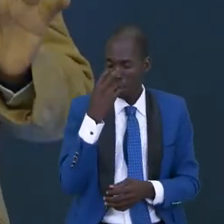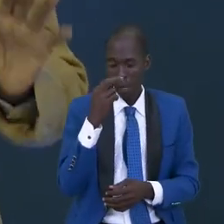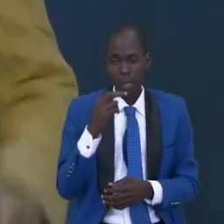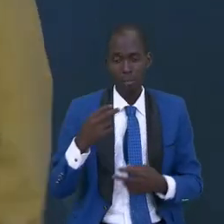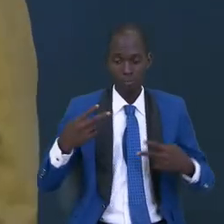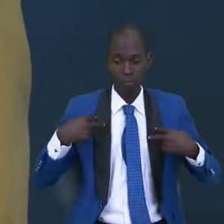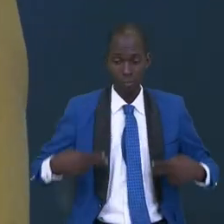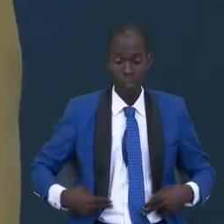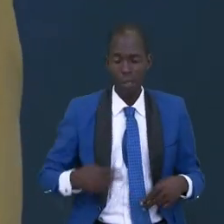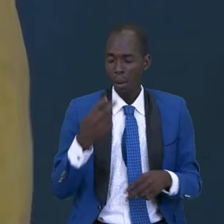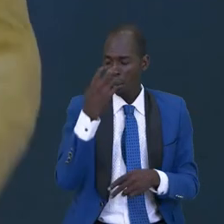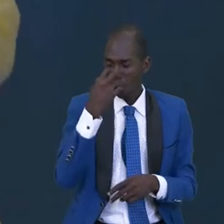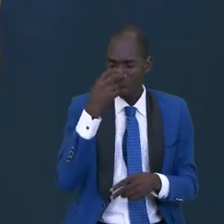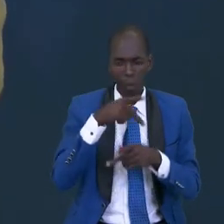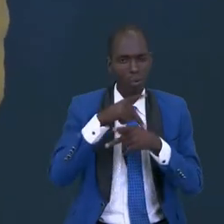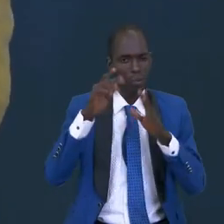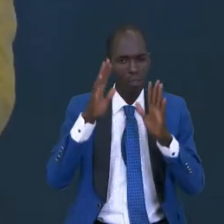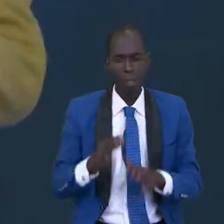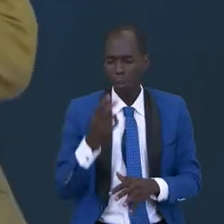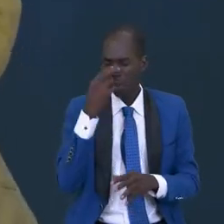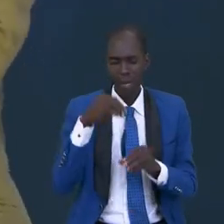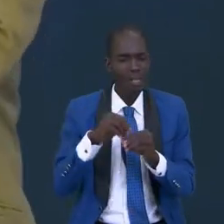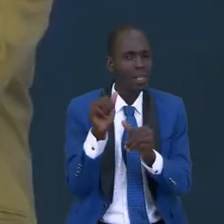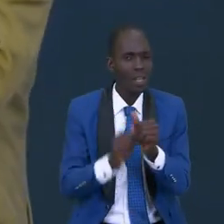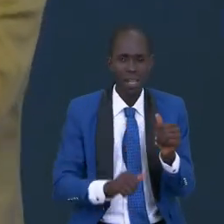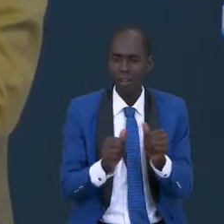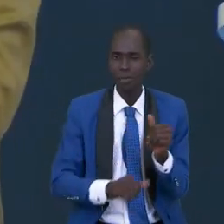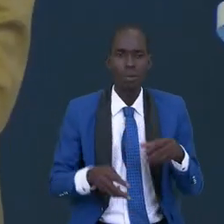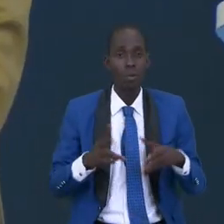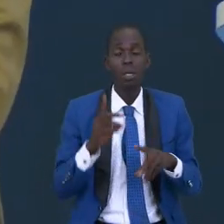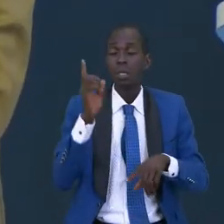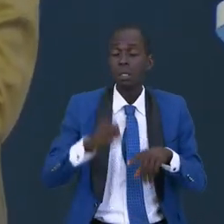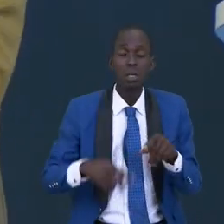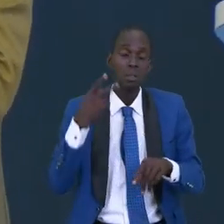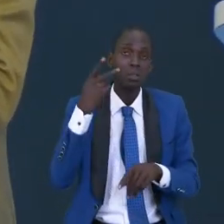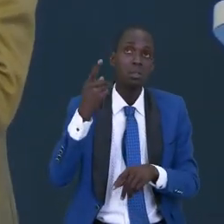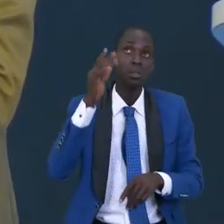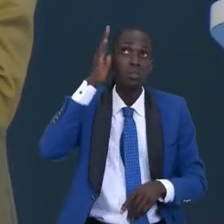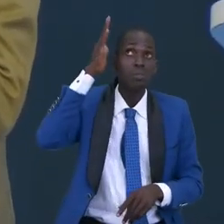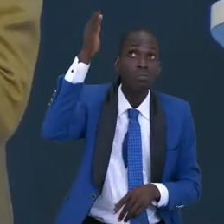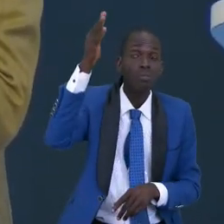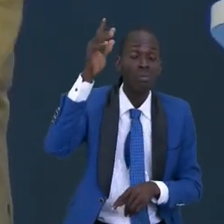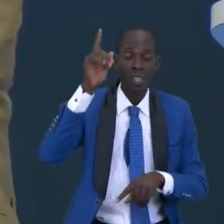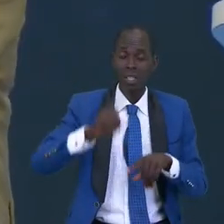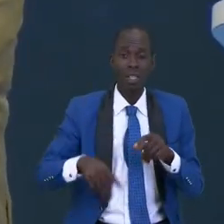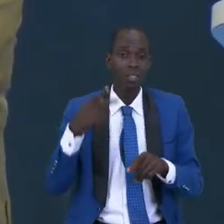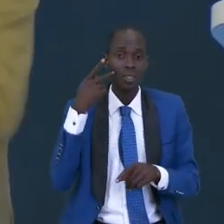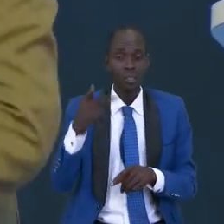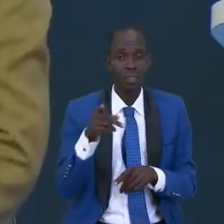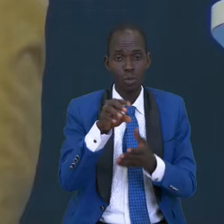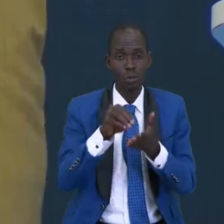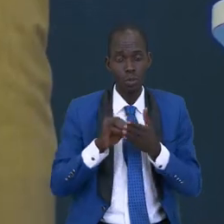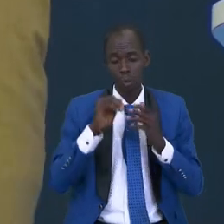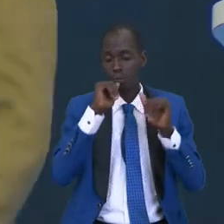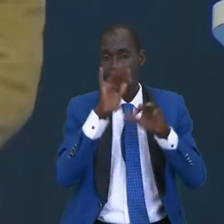was blind in every way. He couldn't see. He couldn't see the future. He couldn't see his blessing. He couldn't see